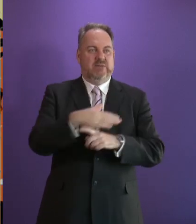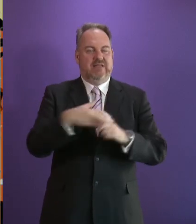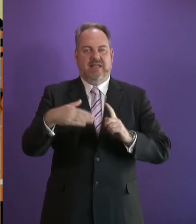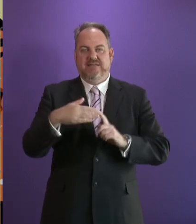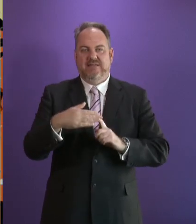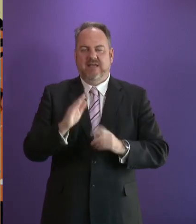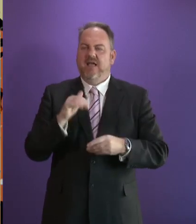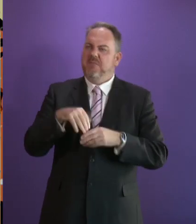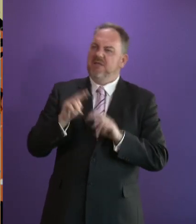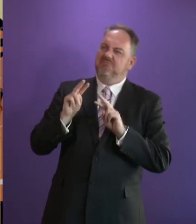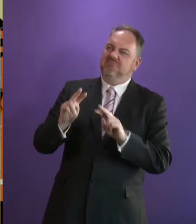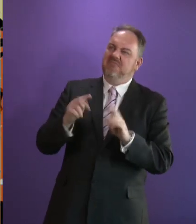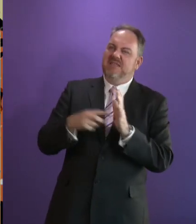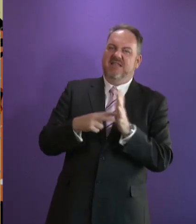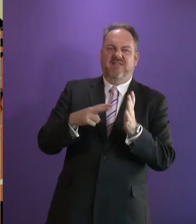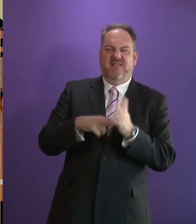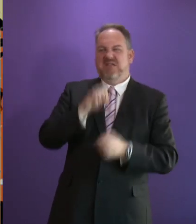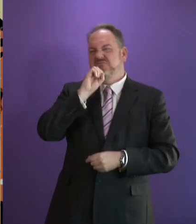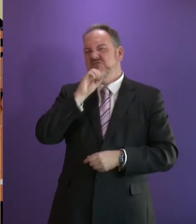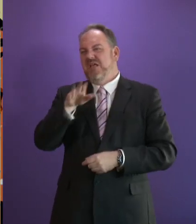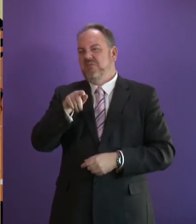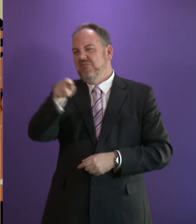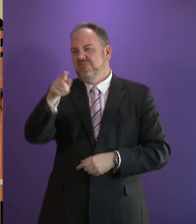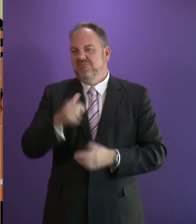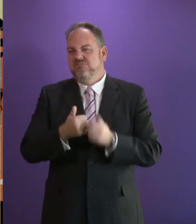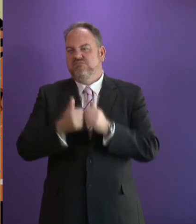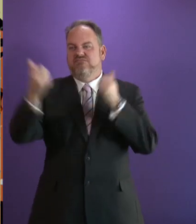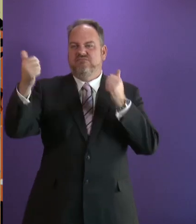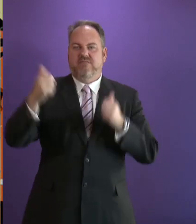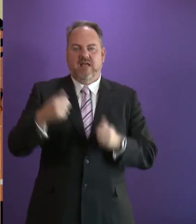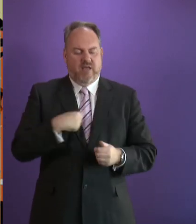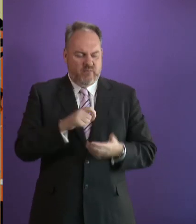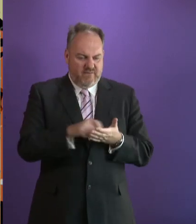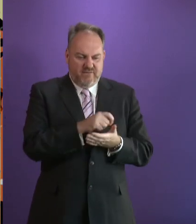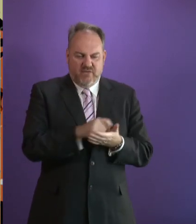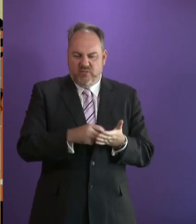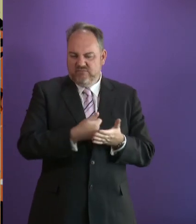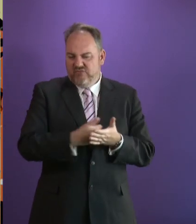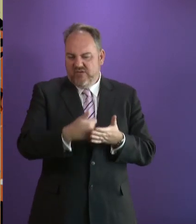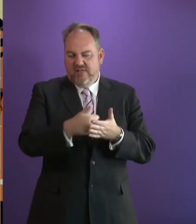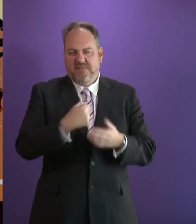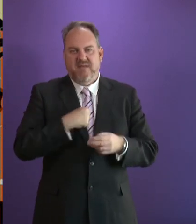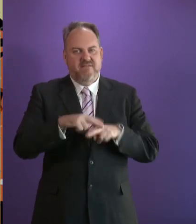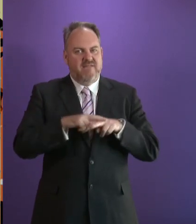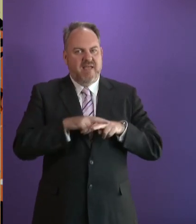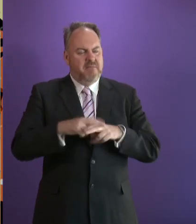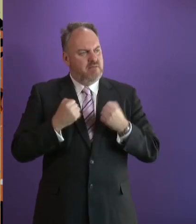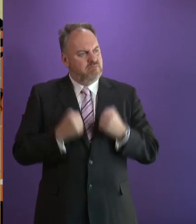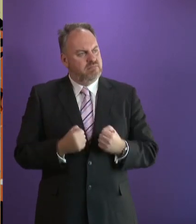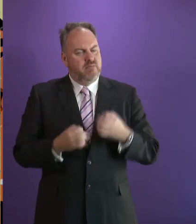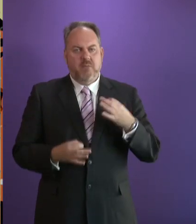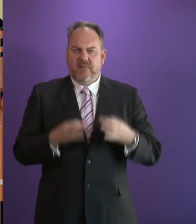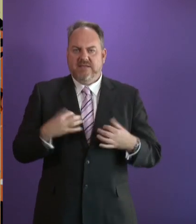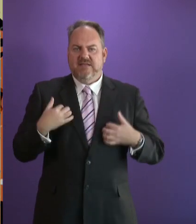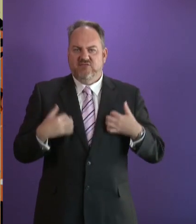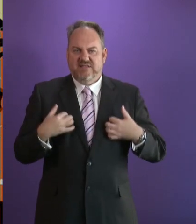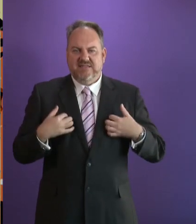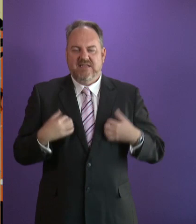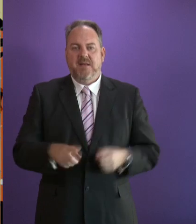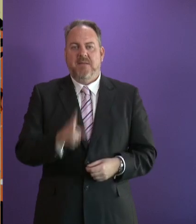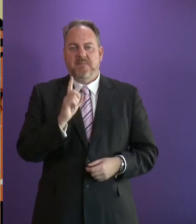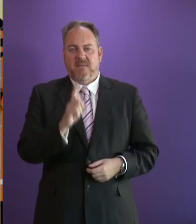politics. I'd watch TV, I'd shout at the TV, I'd go along and always vote. My family always voted. They were engaged in that way. But honestly,